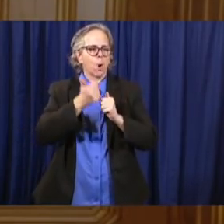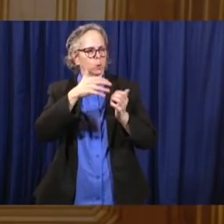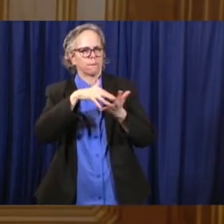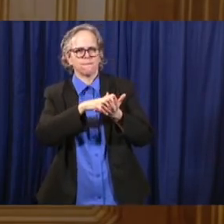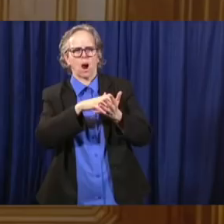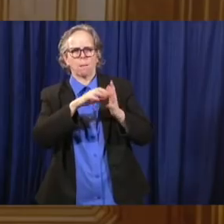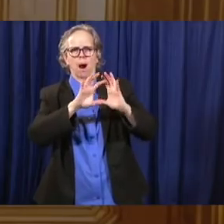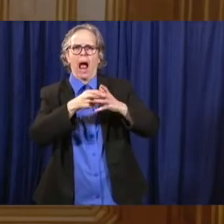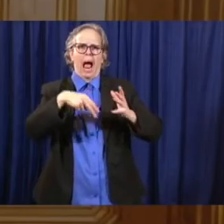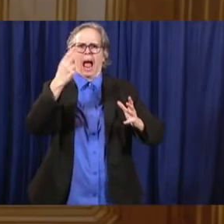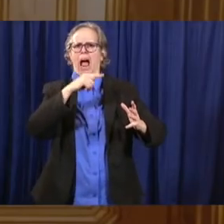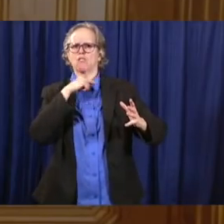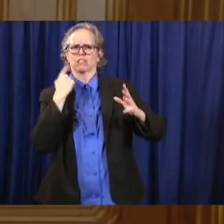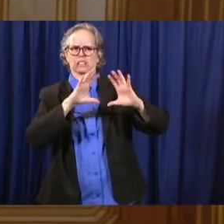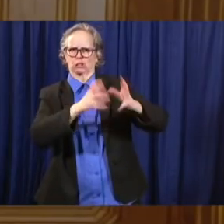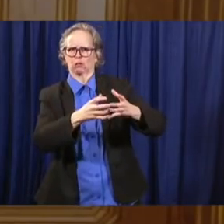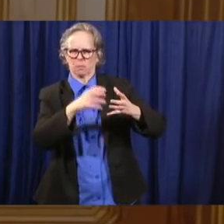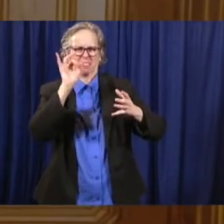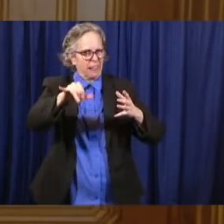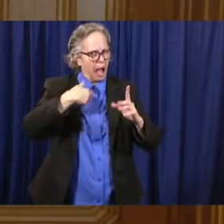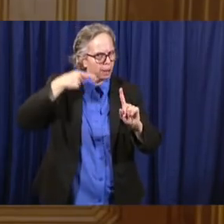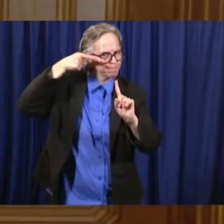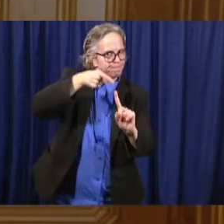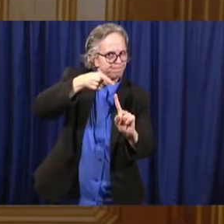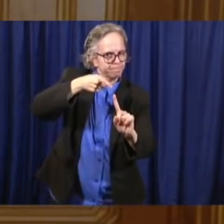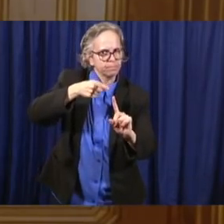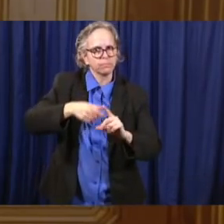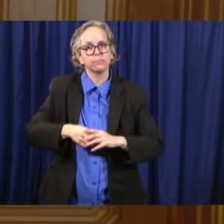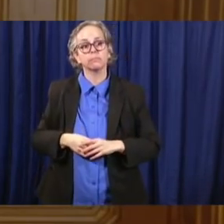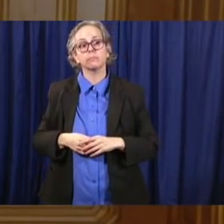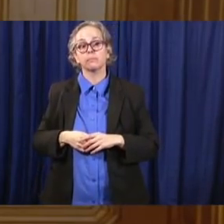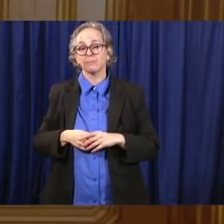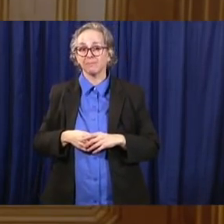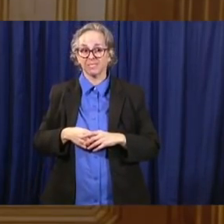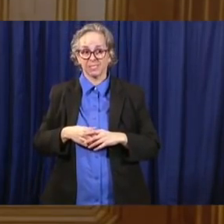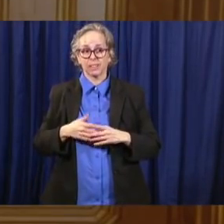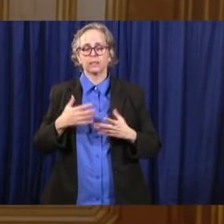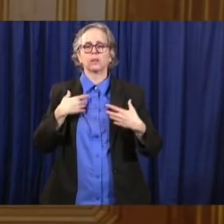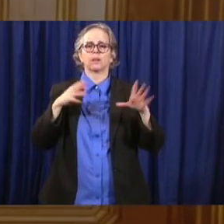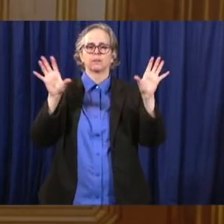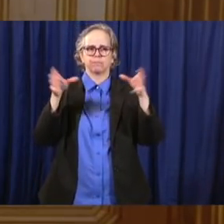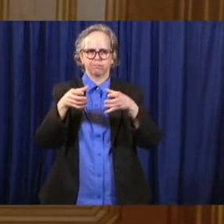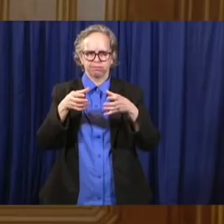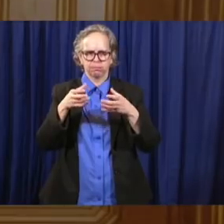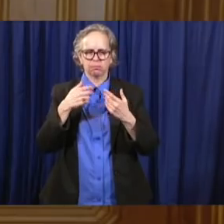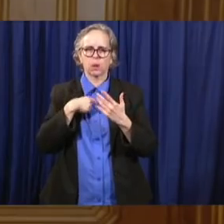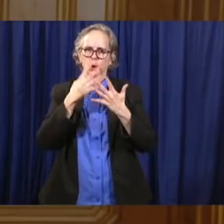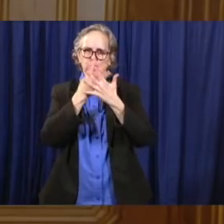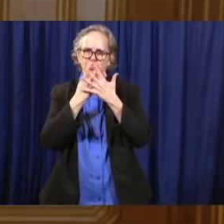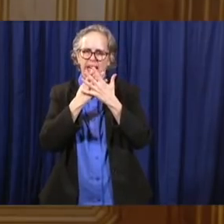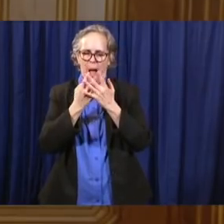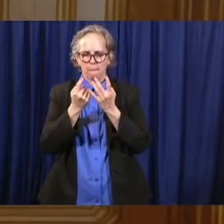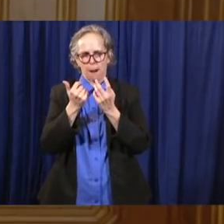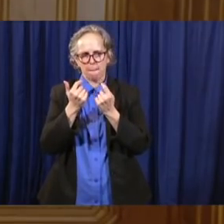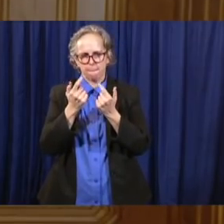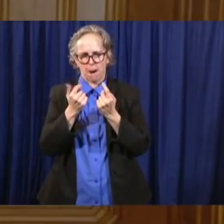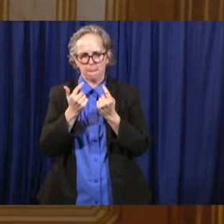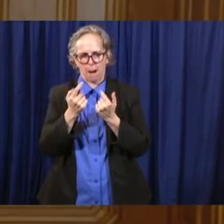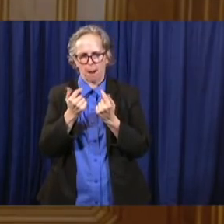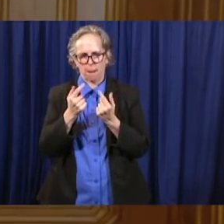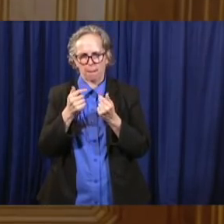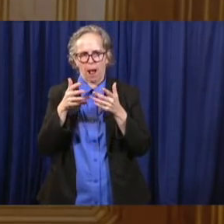serious medical situation or to die. So we started screening them out. And then we, superimposed